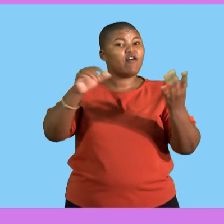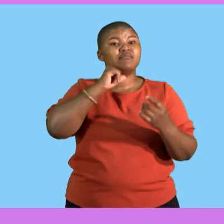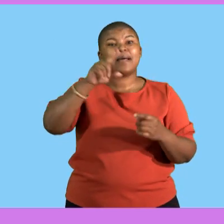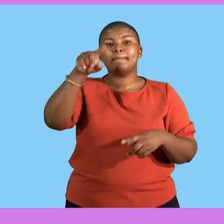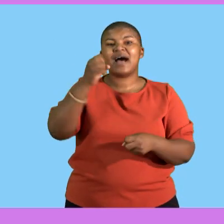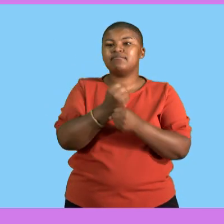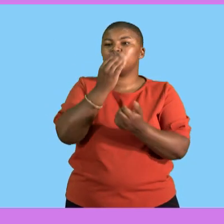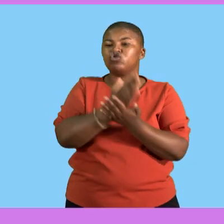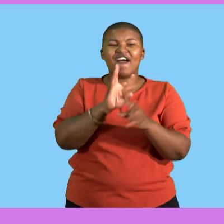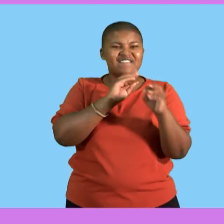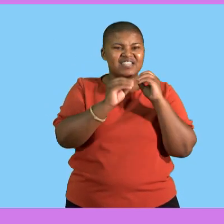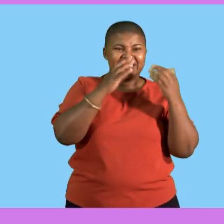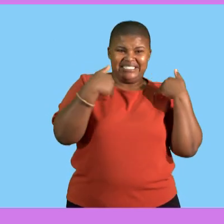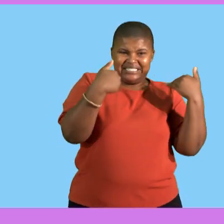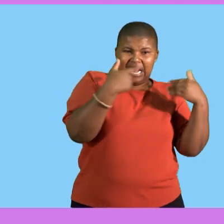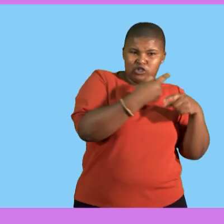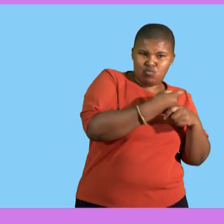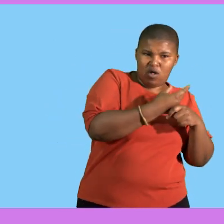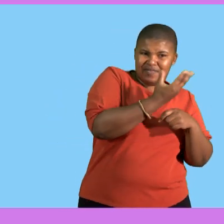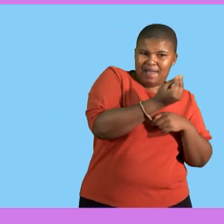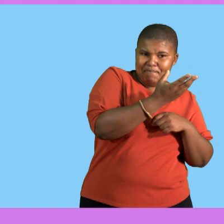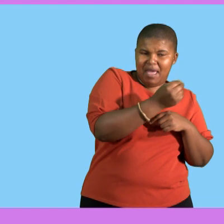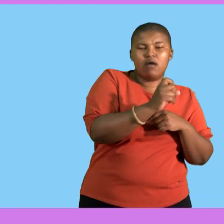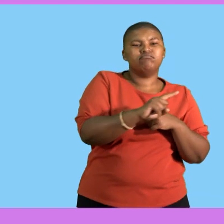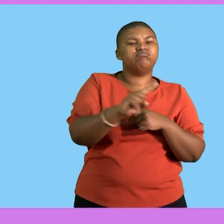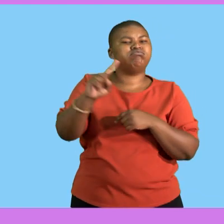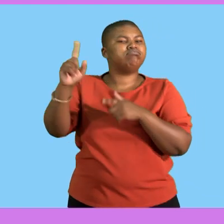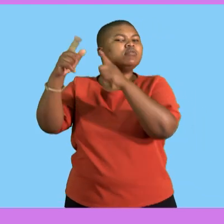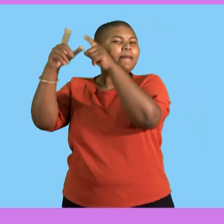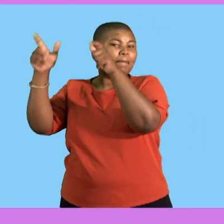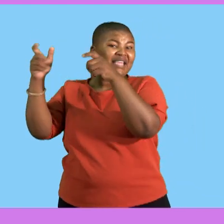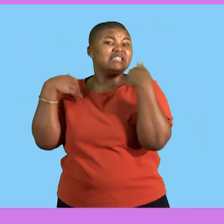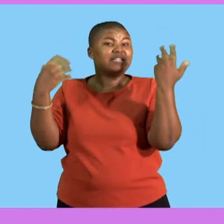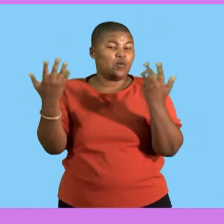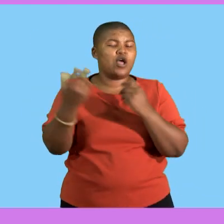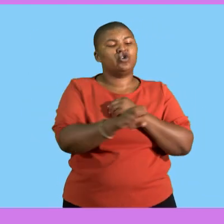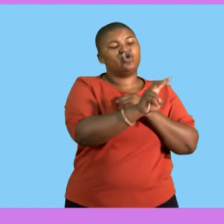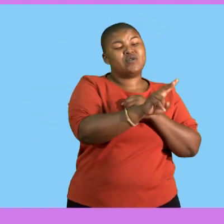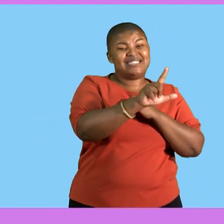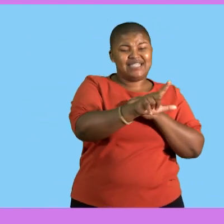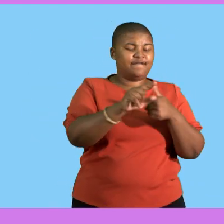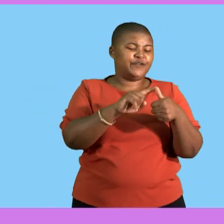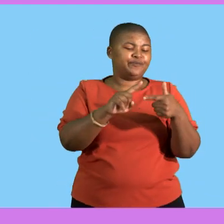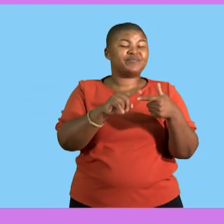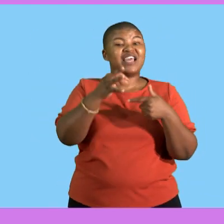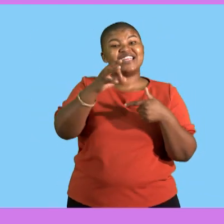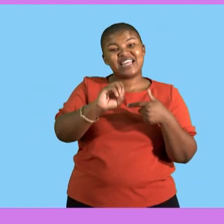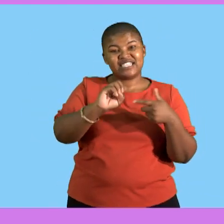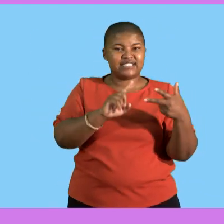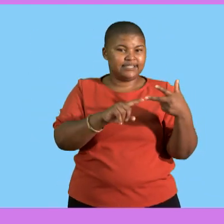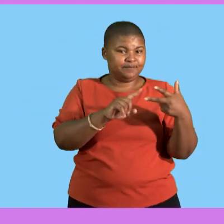value there will be 27, followed by 30 rand, 35 rand,